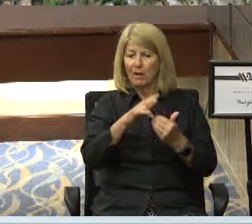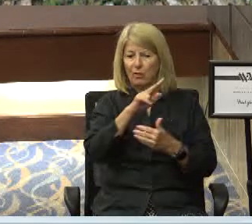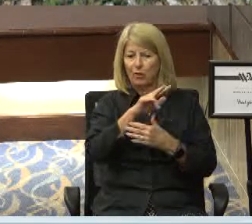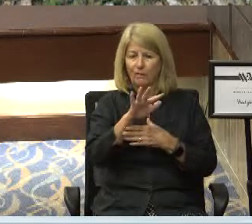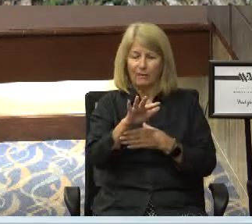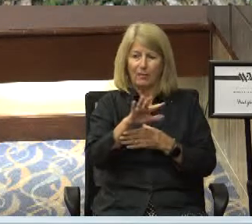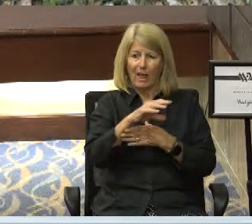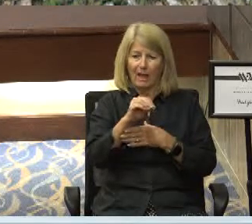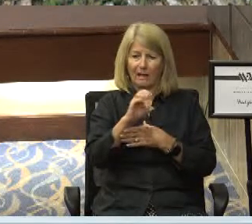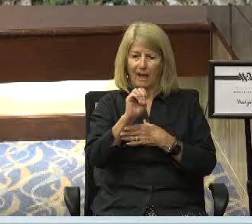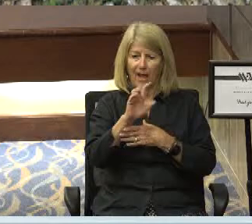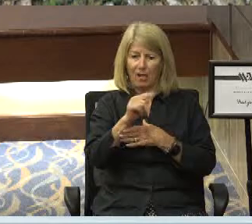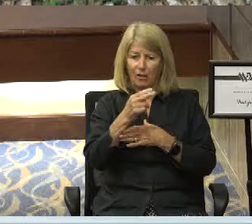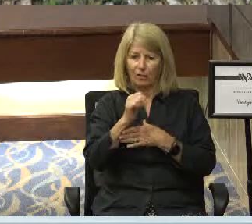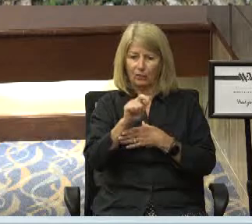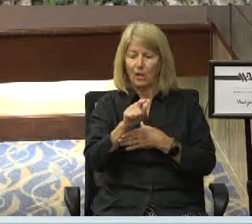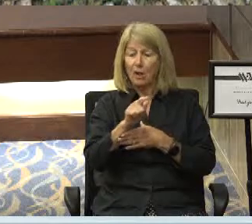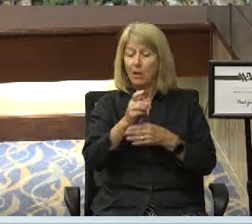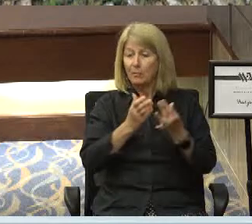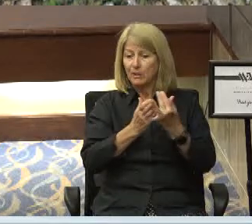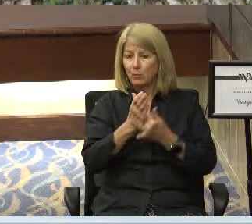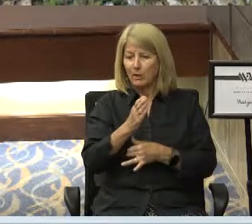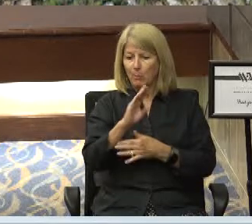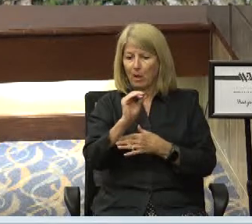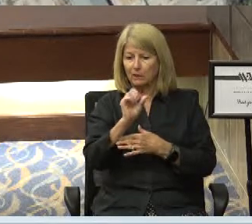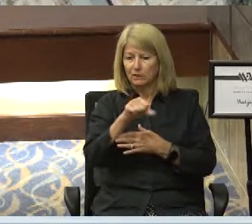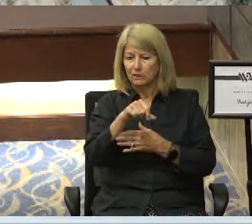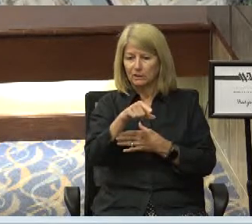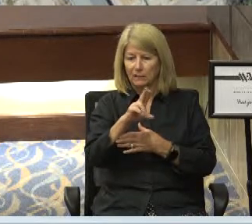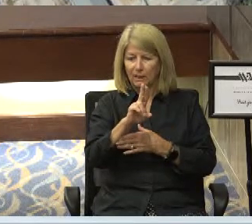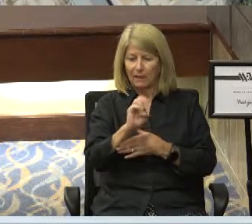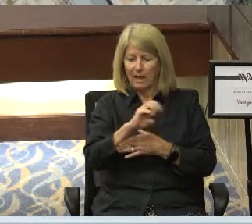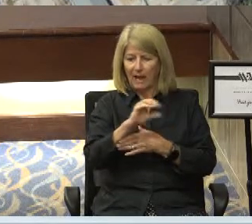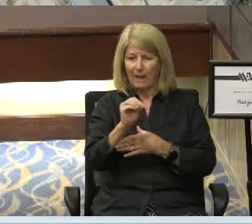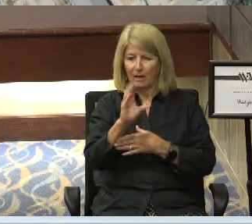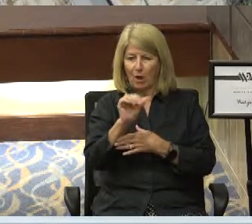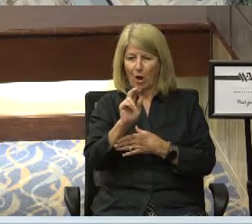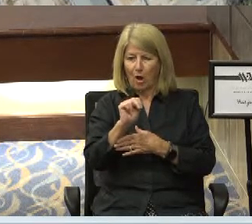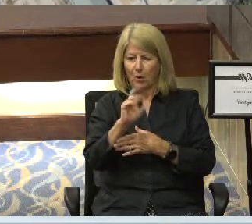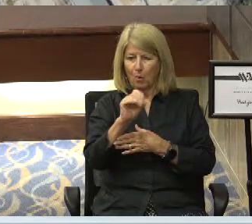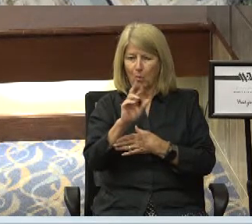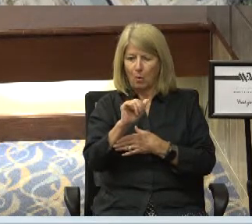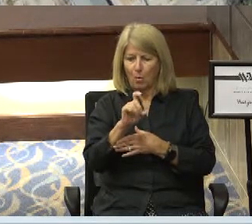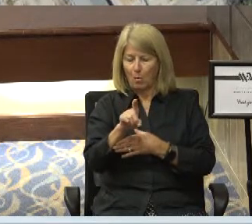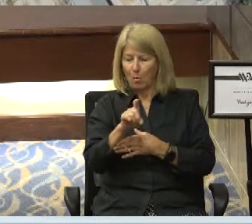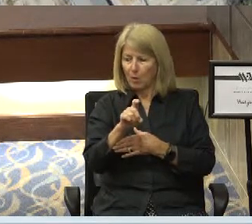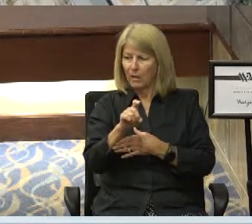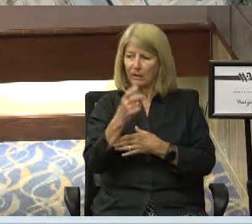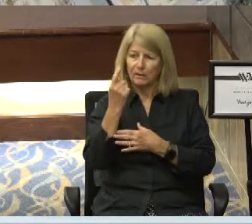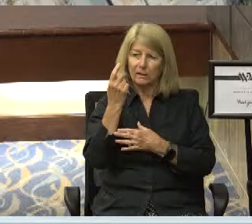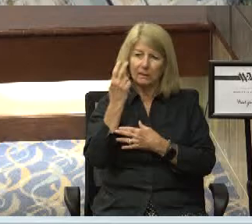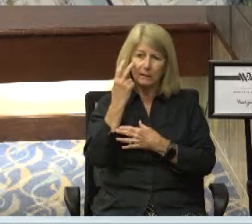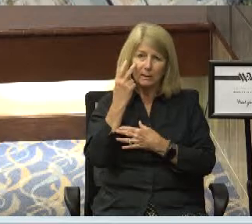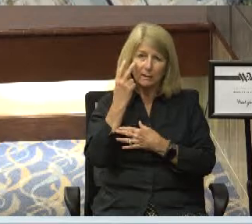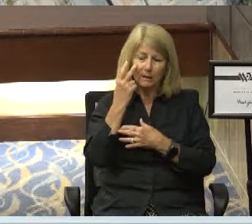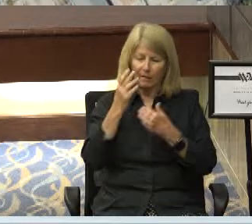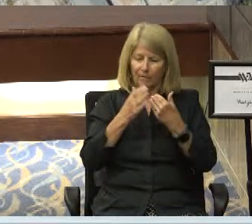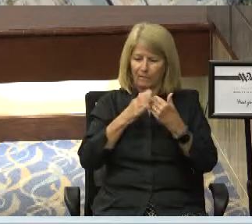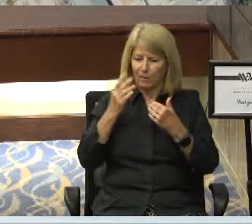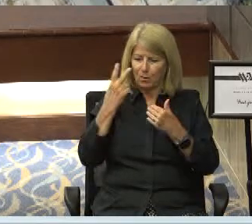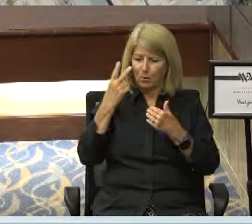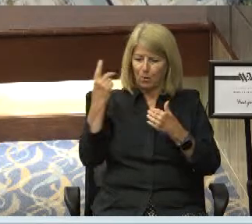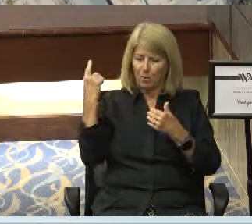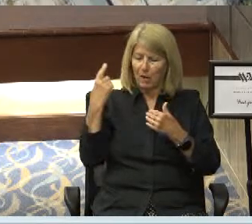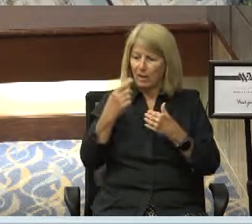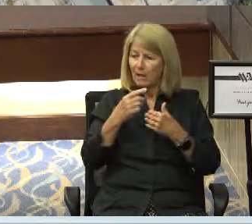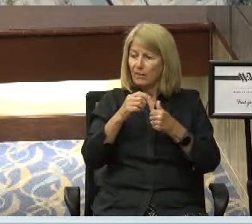Ethel, between Bosque and Colcord. A little closer up view of it. The area is mainly